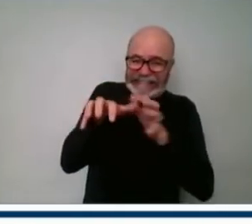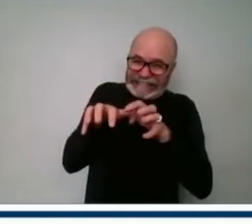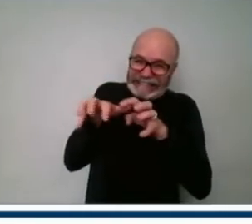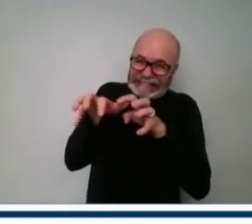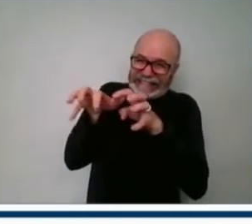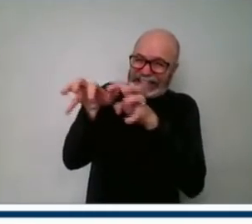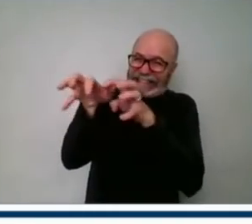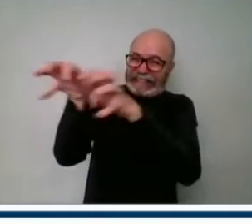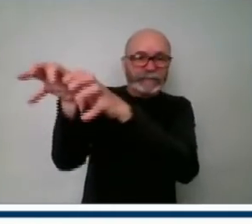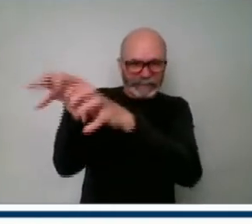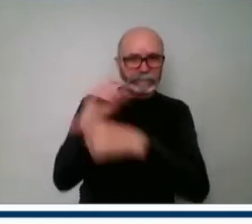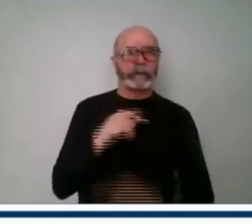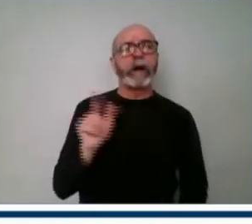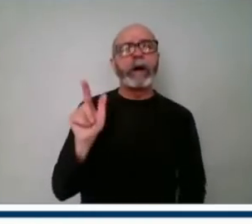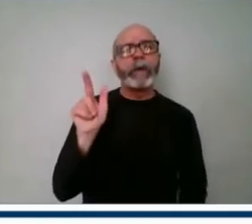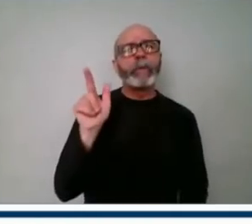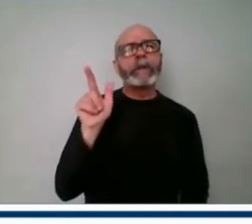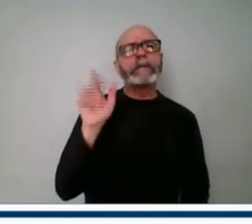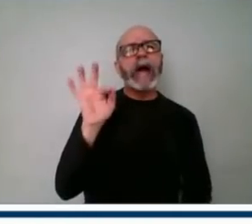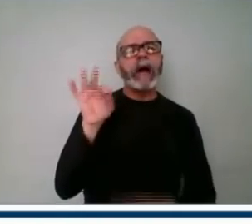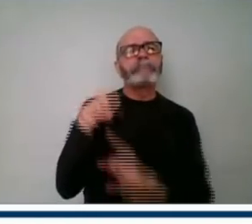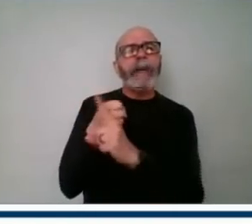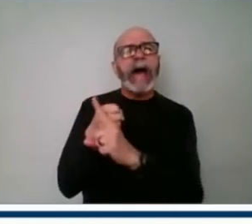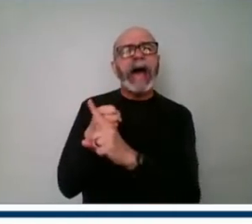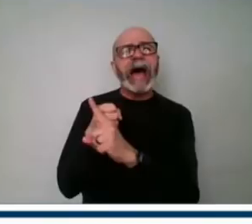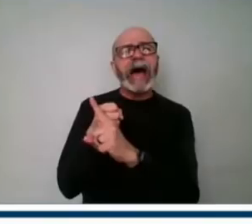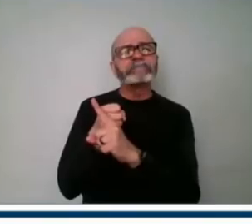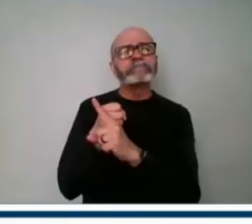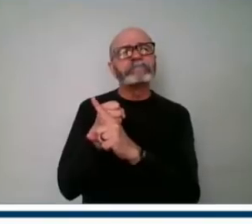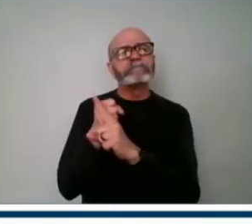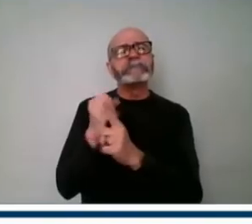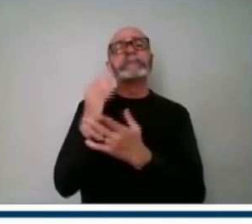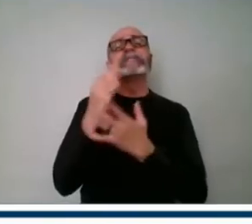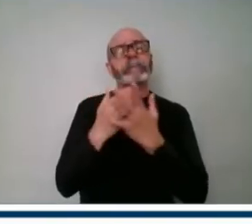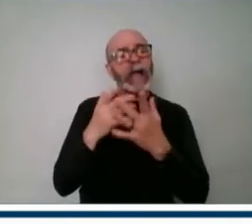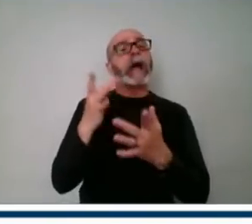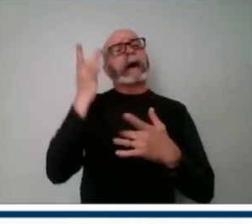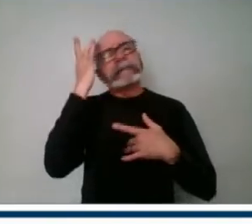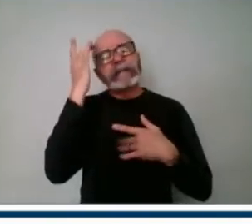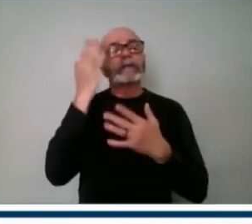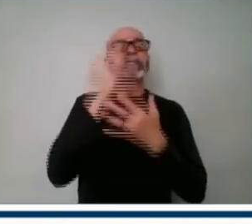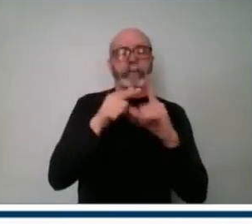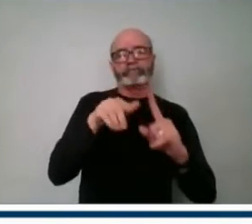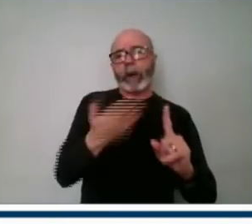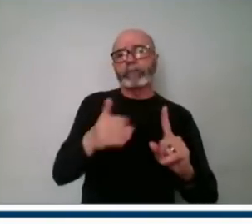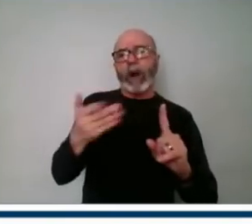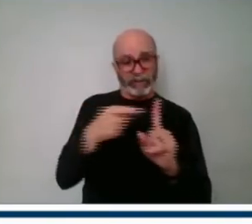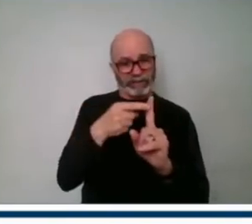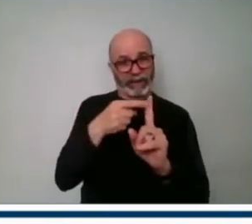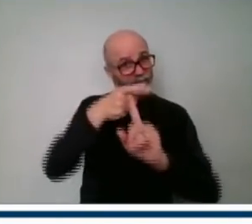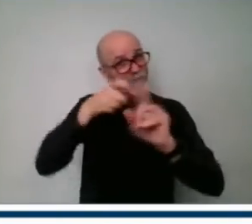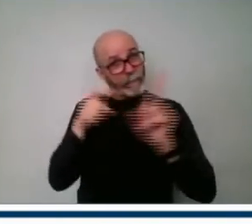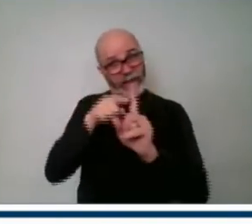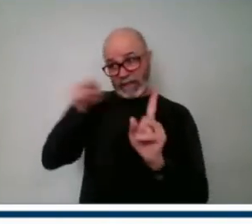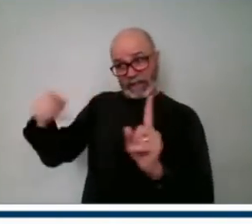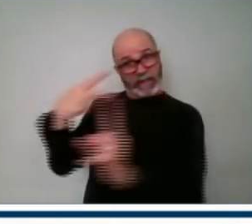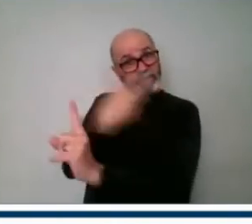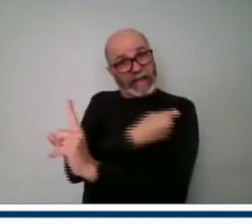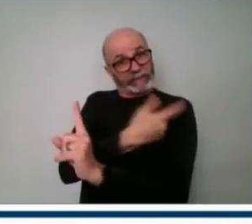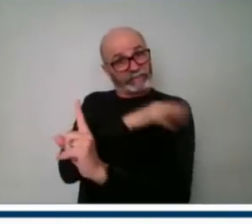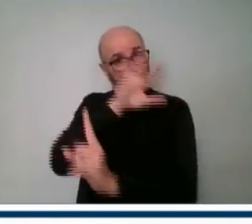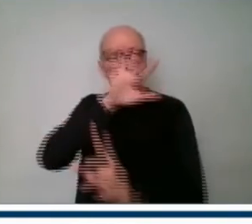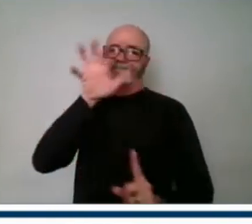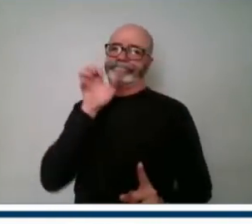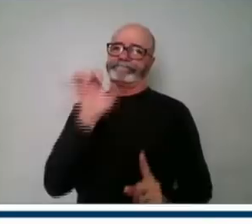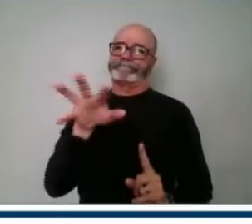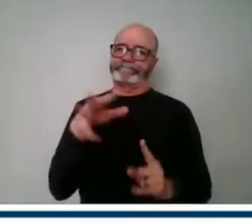Kingdom. At this time, it has not been determined that these events are caused by the vaccine, but that is a possibility, and analysis is